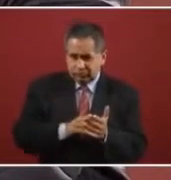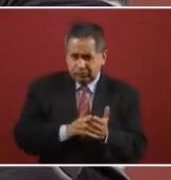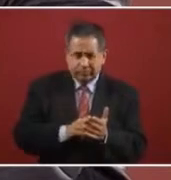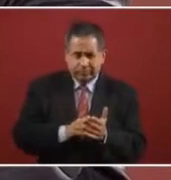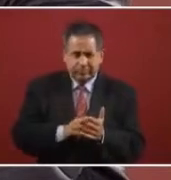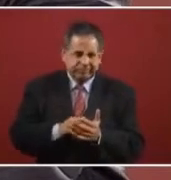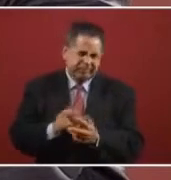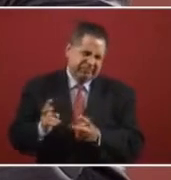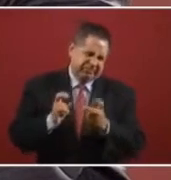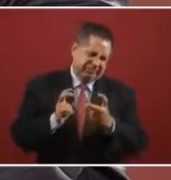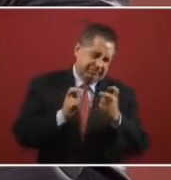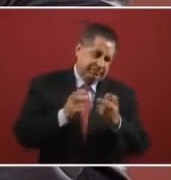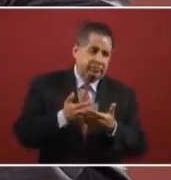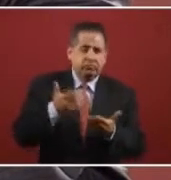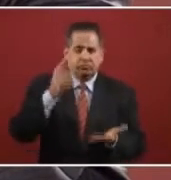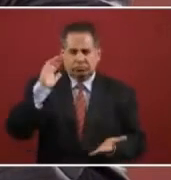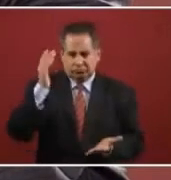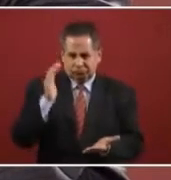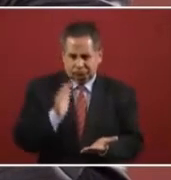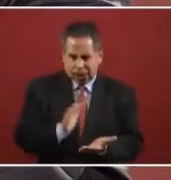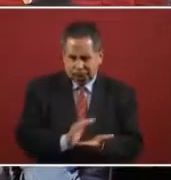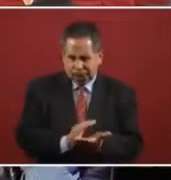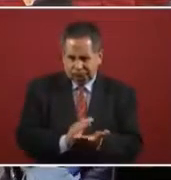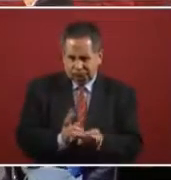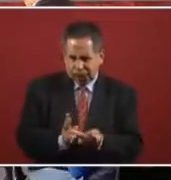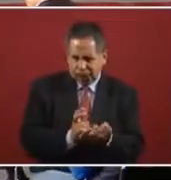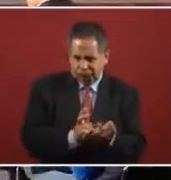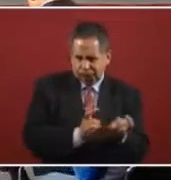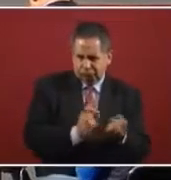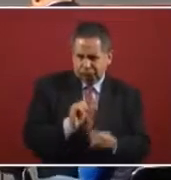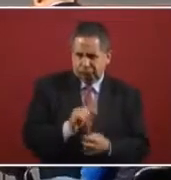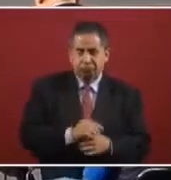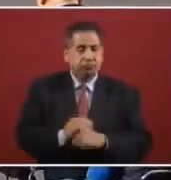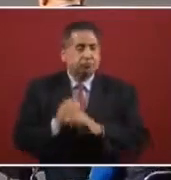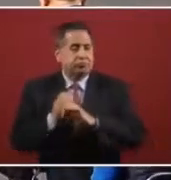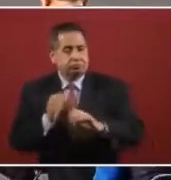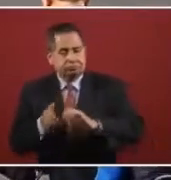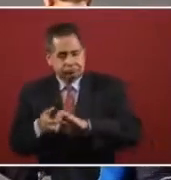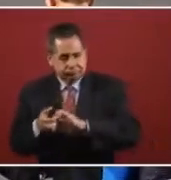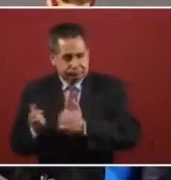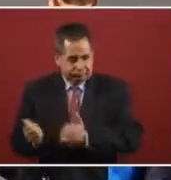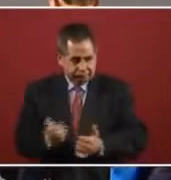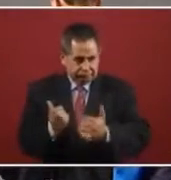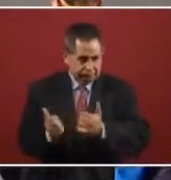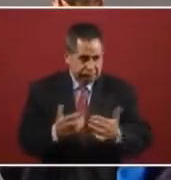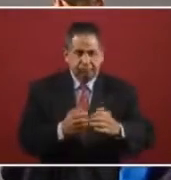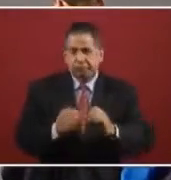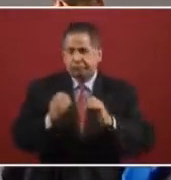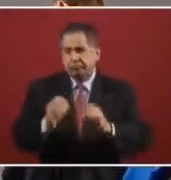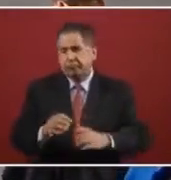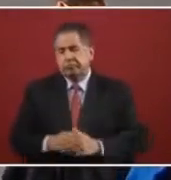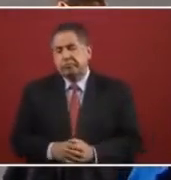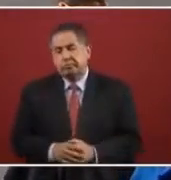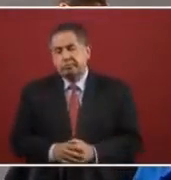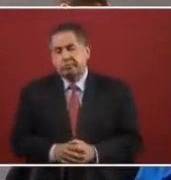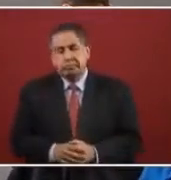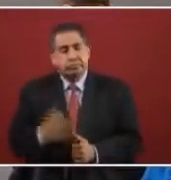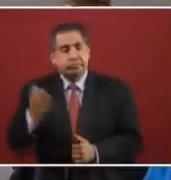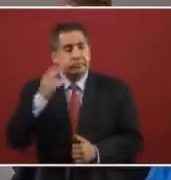80,000 barrels yes. daily o en pipas, or in pipes. Oh my